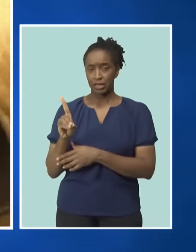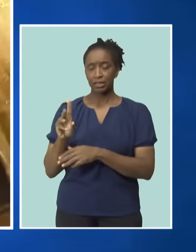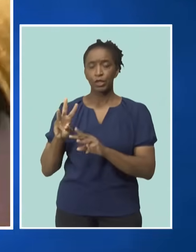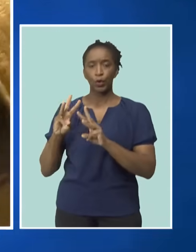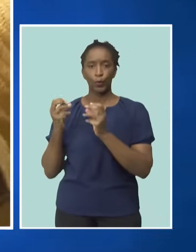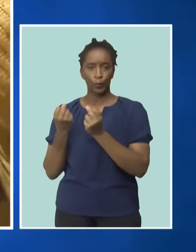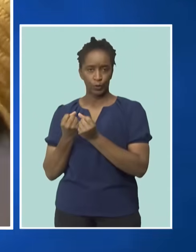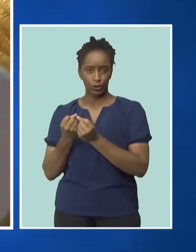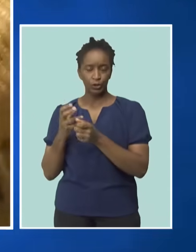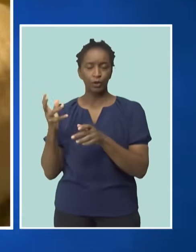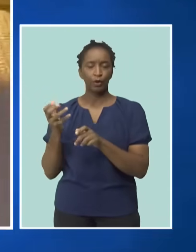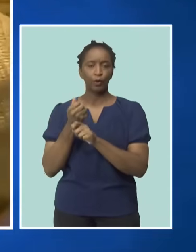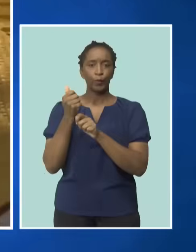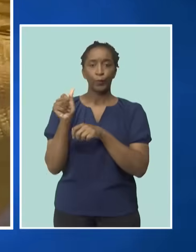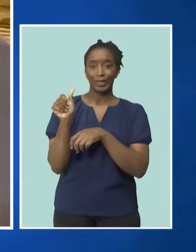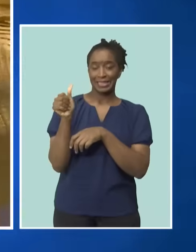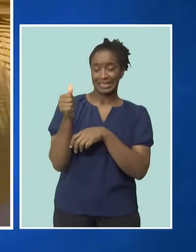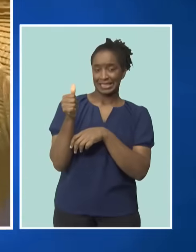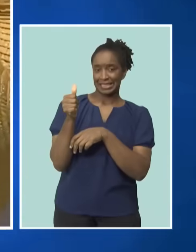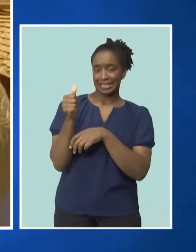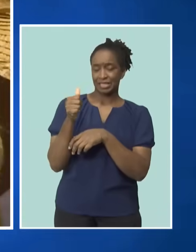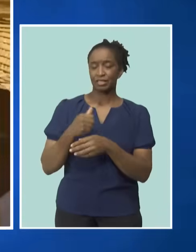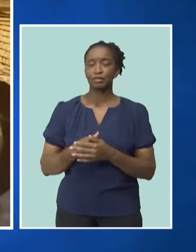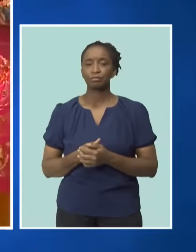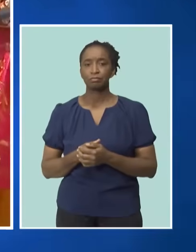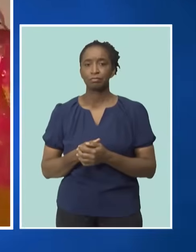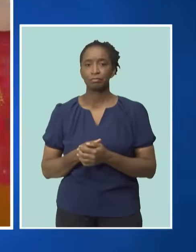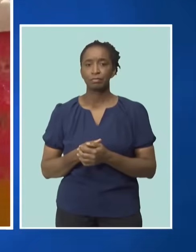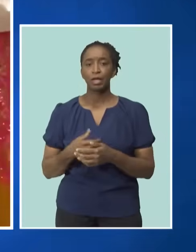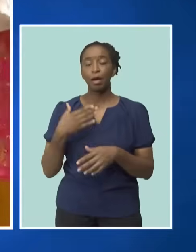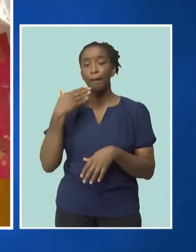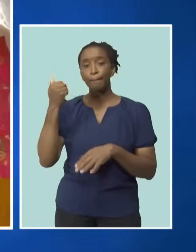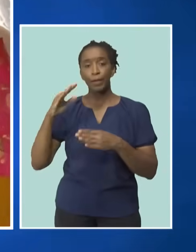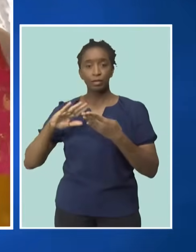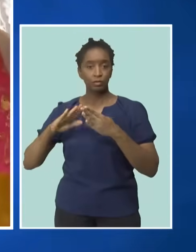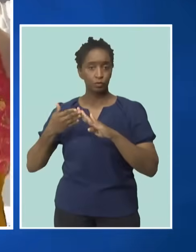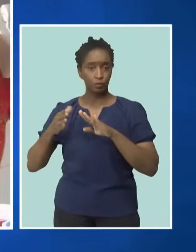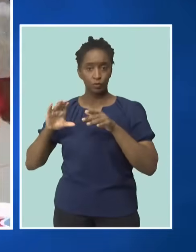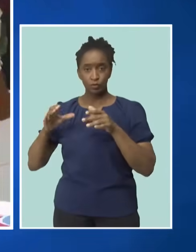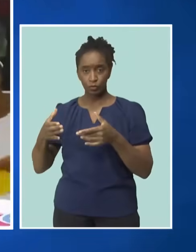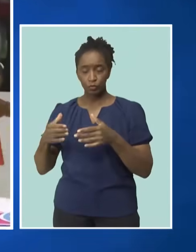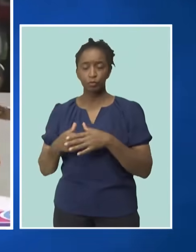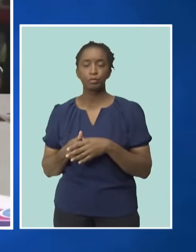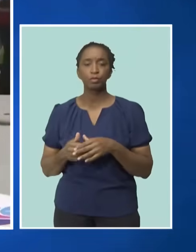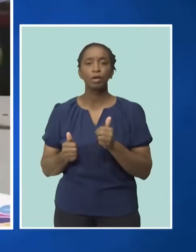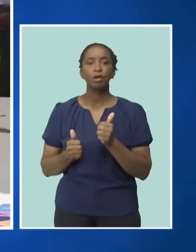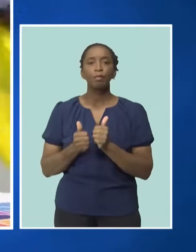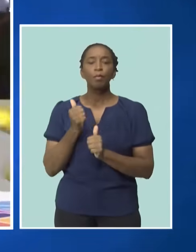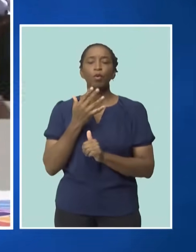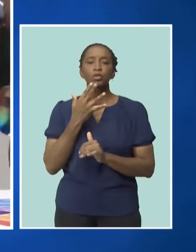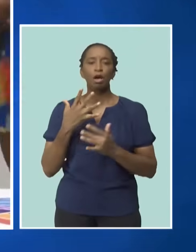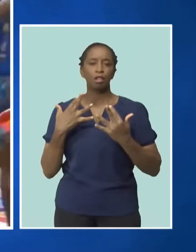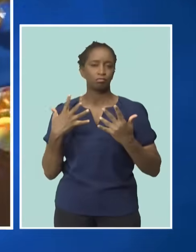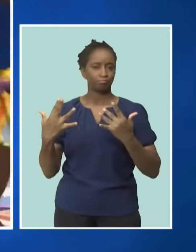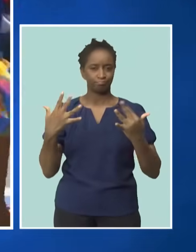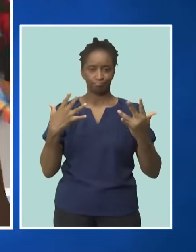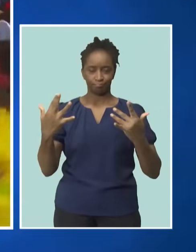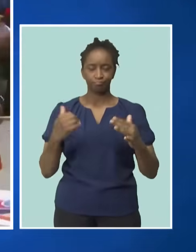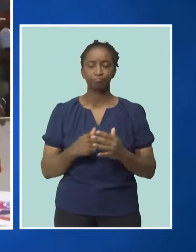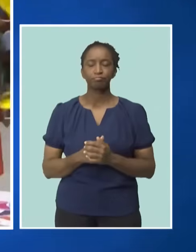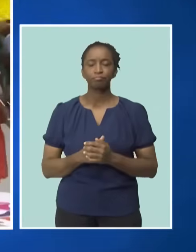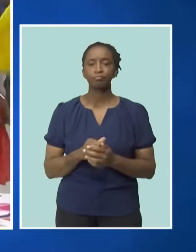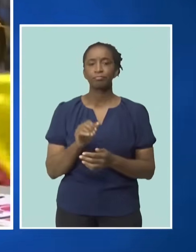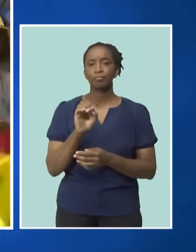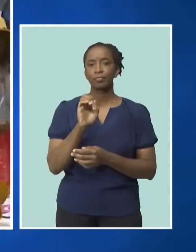top prizes and awards. These included Best Community Band and Most Colorful Band. Ellerton